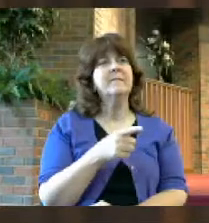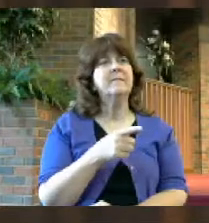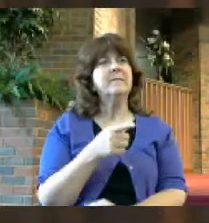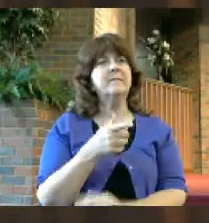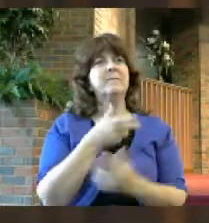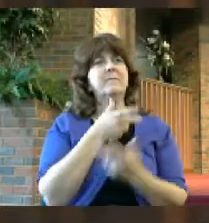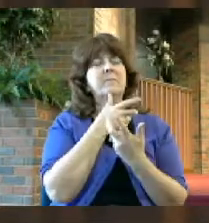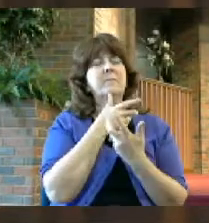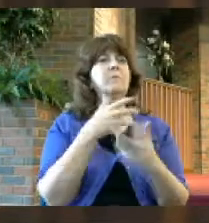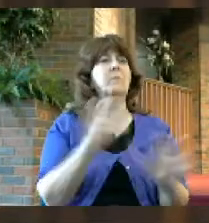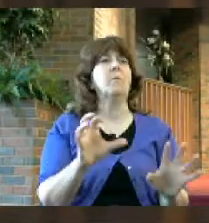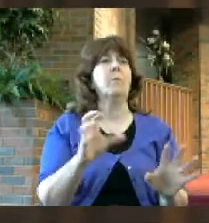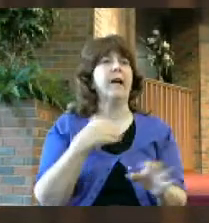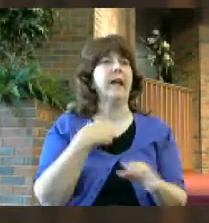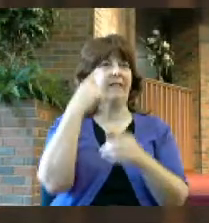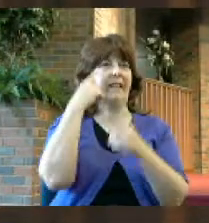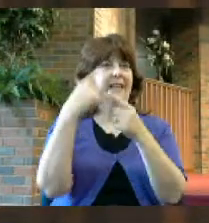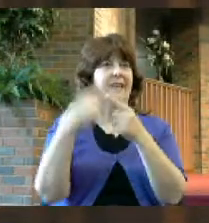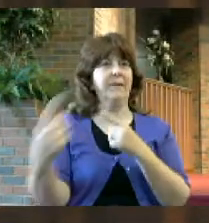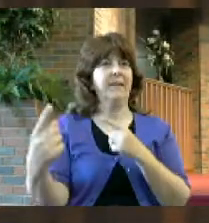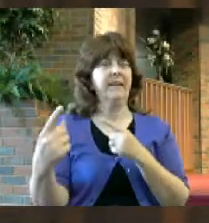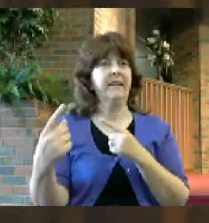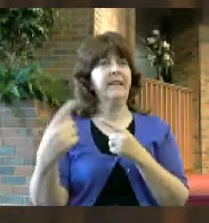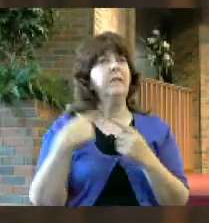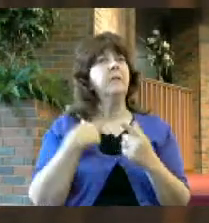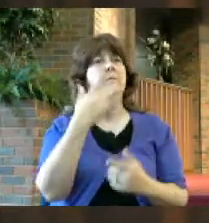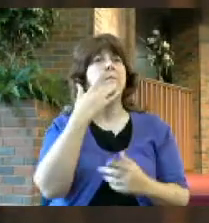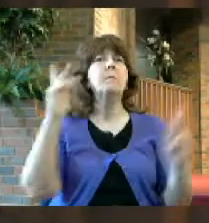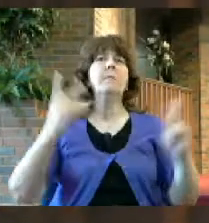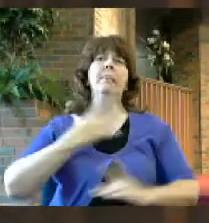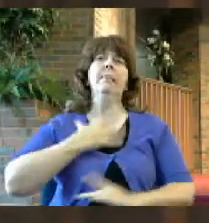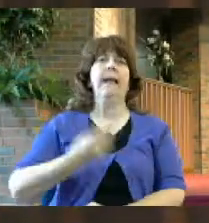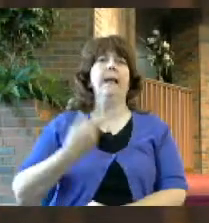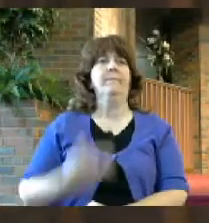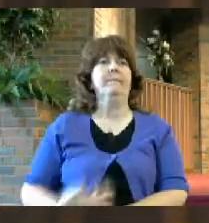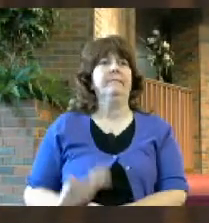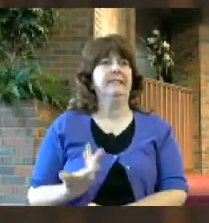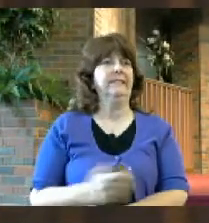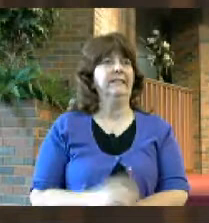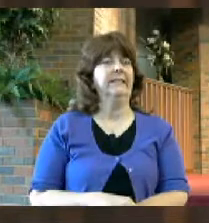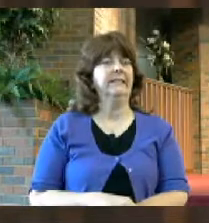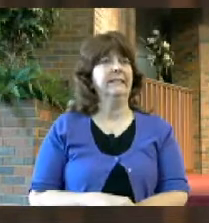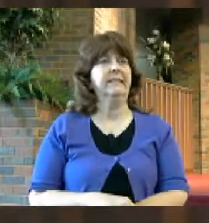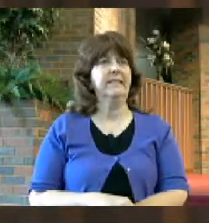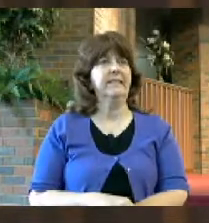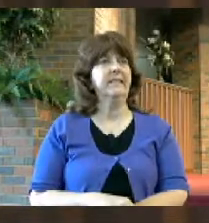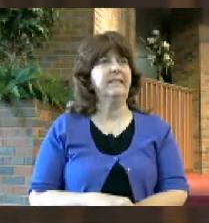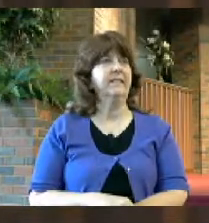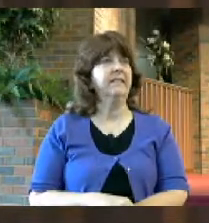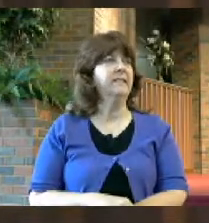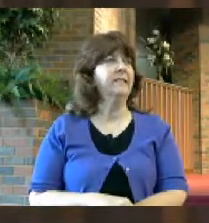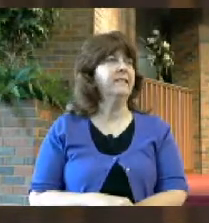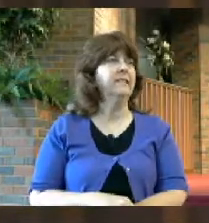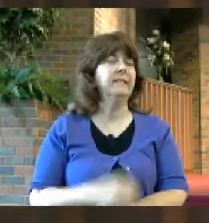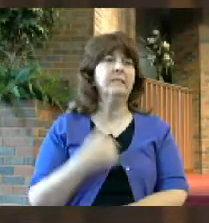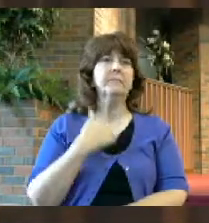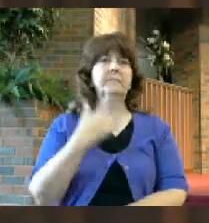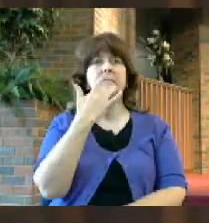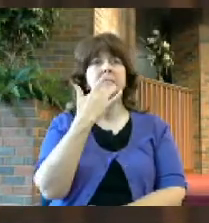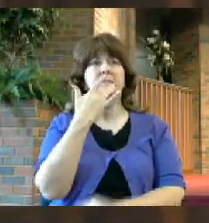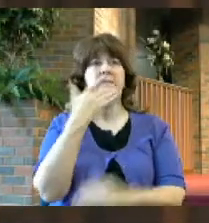We would like people to like us. We want to be able to get along with those that we're around in